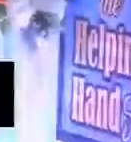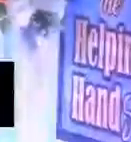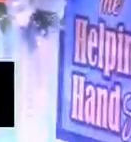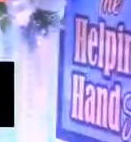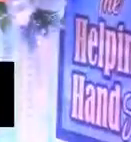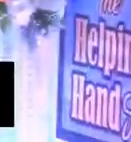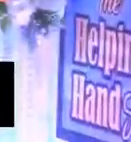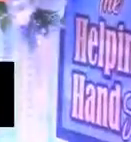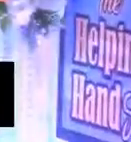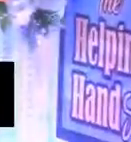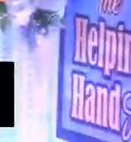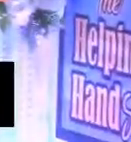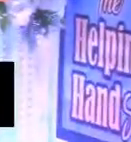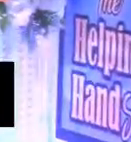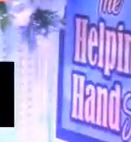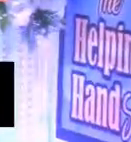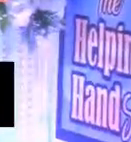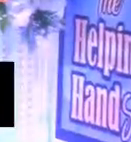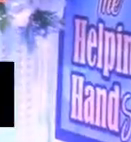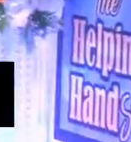your